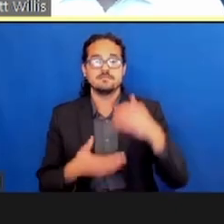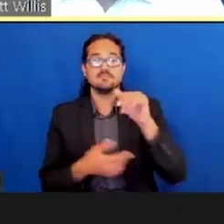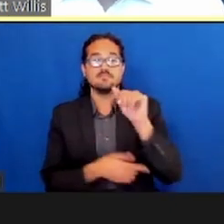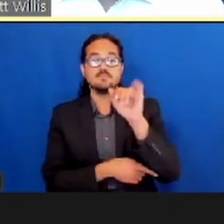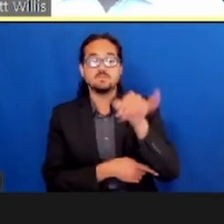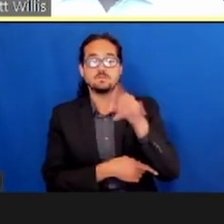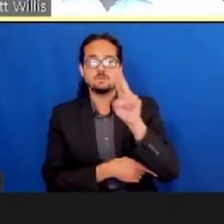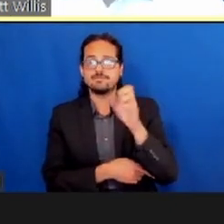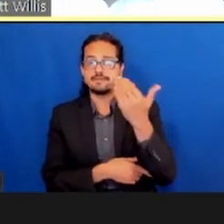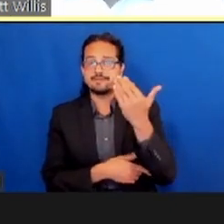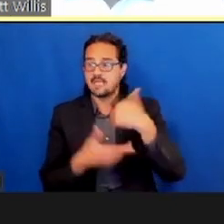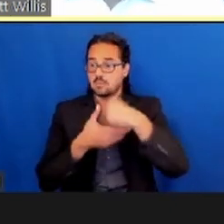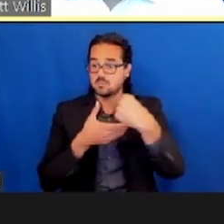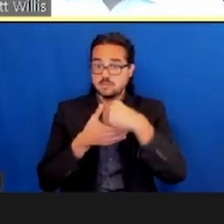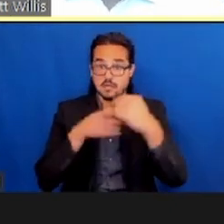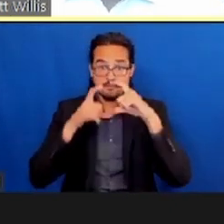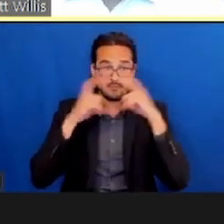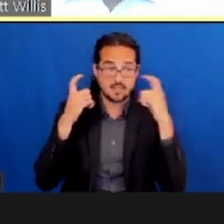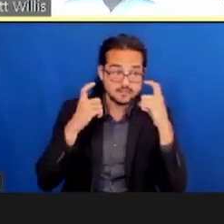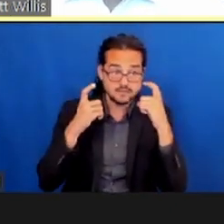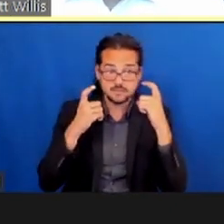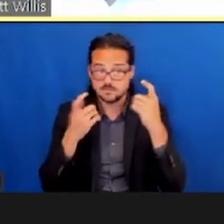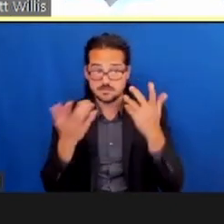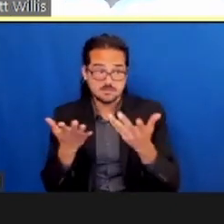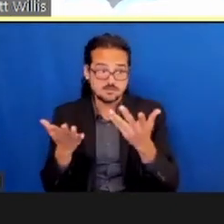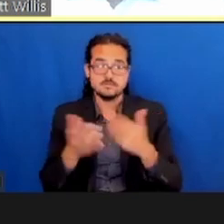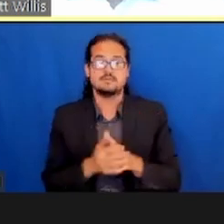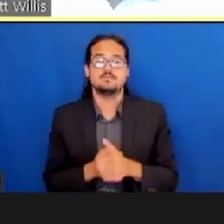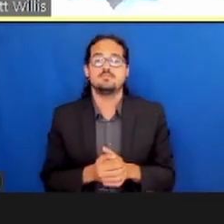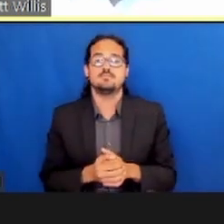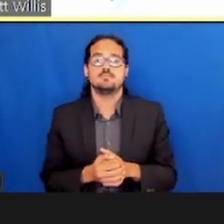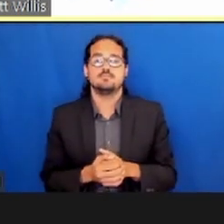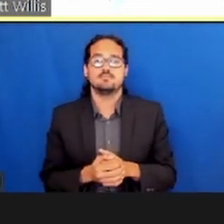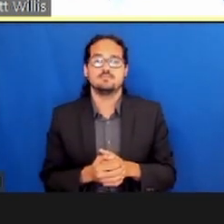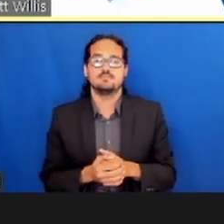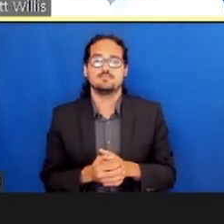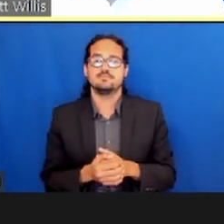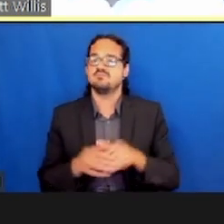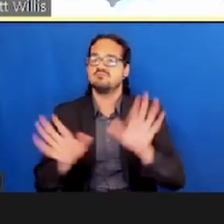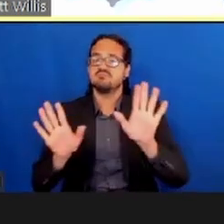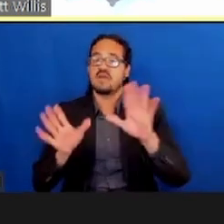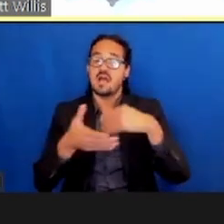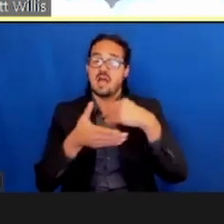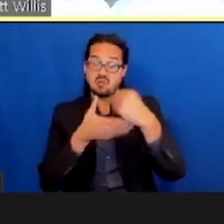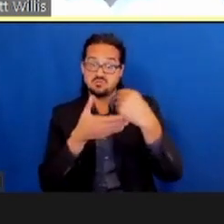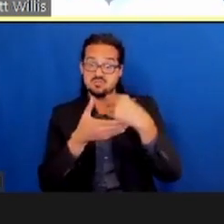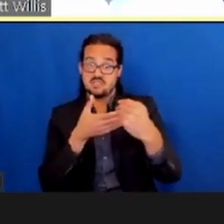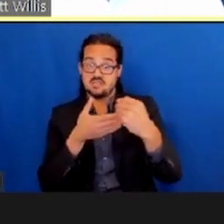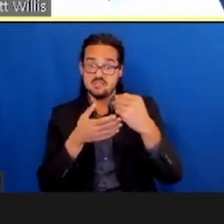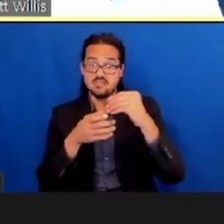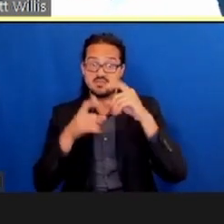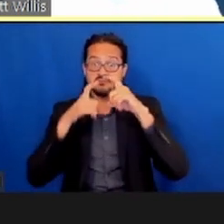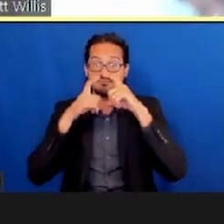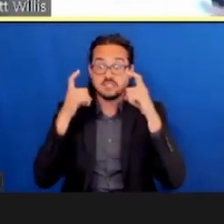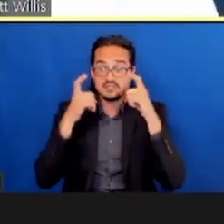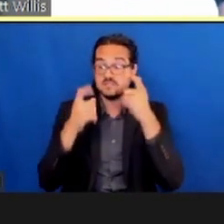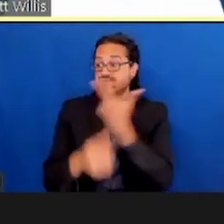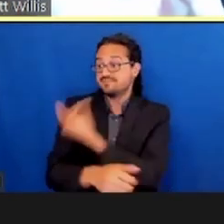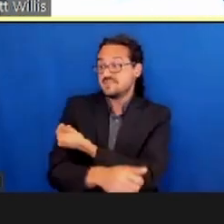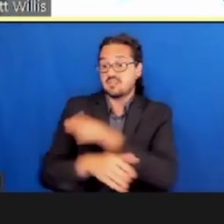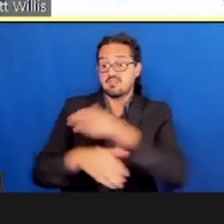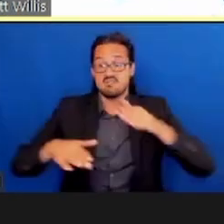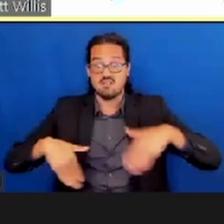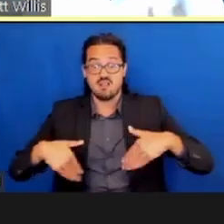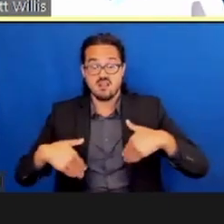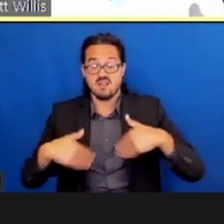longer required to be covering our faces when we're outdoors, regardless of vaccination status. And that's based on what we've learned about the